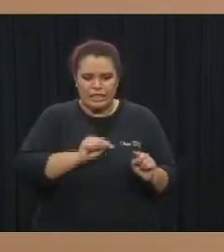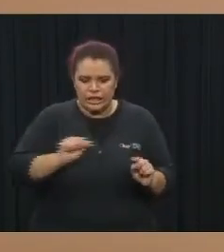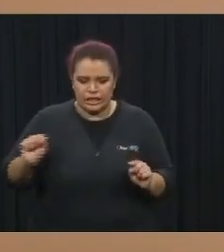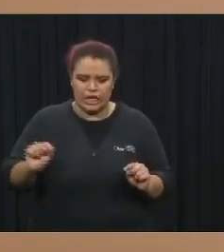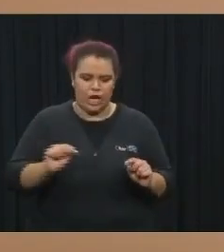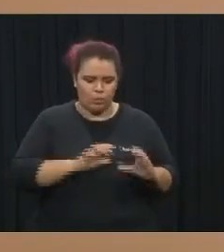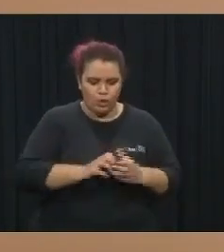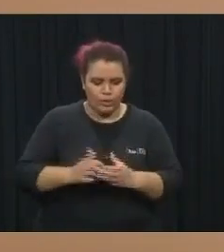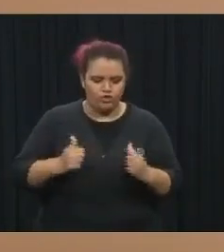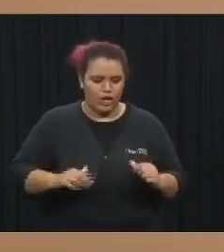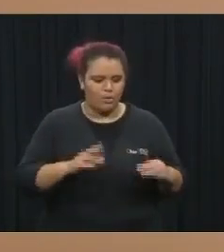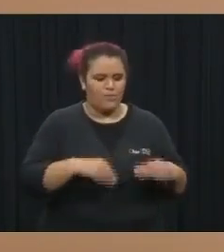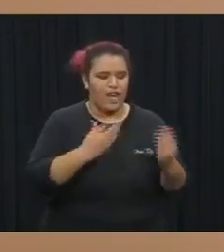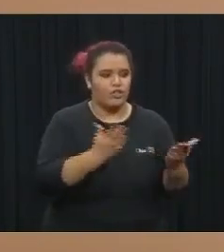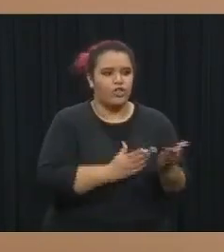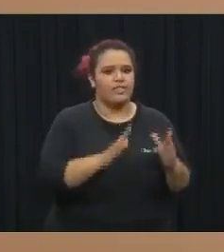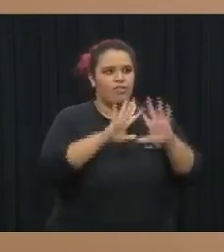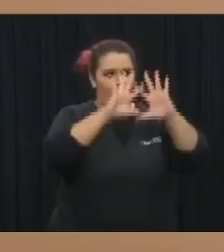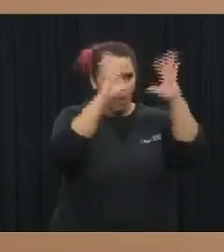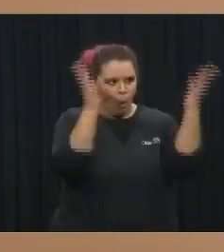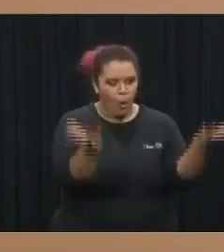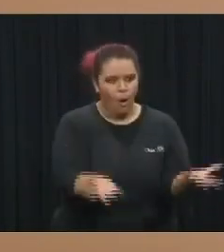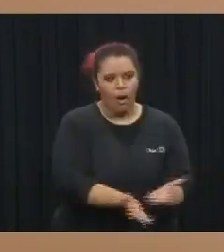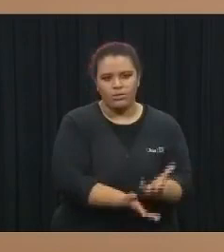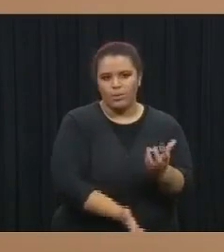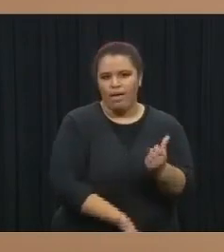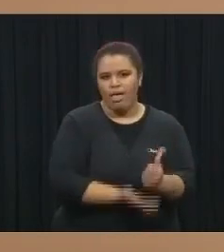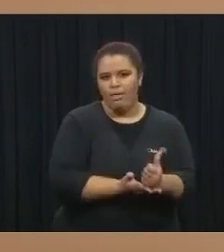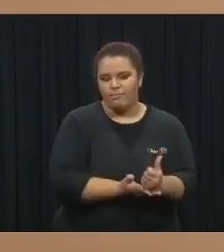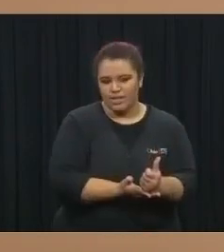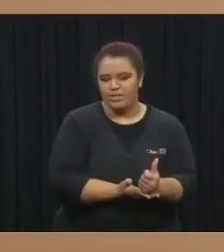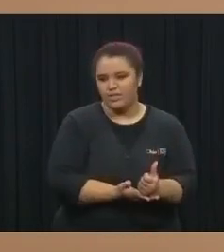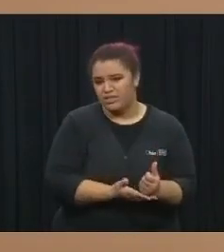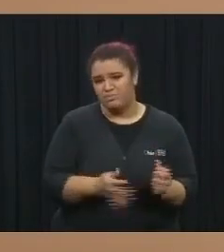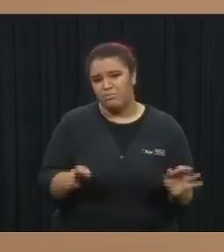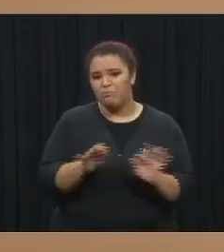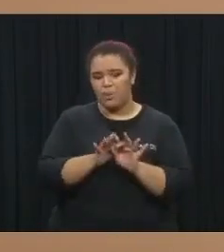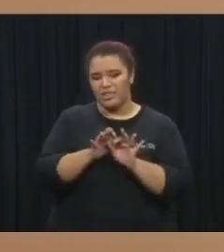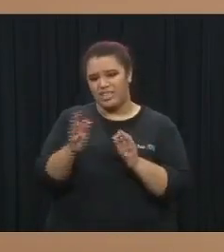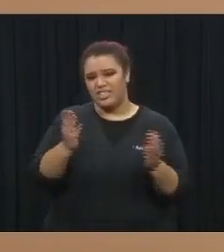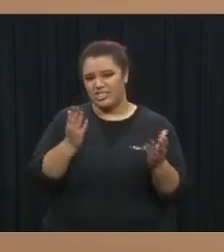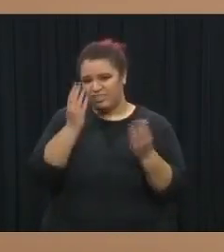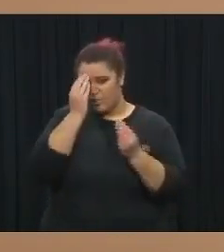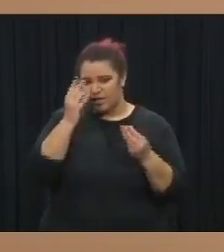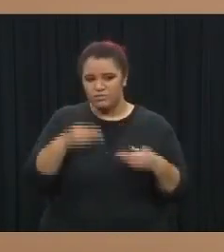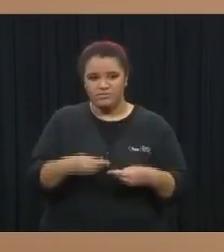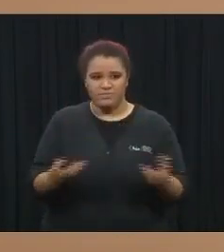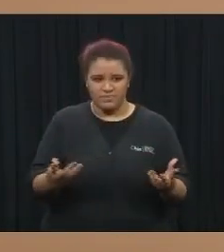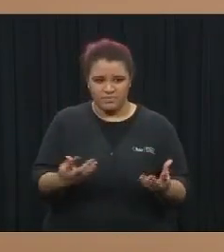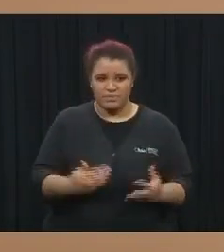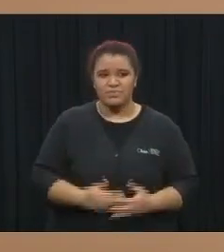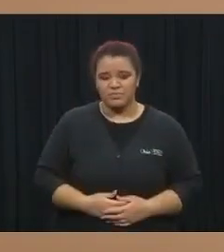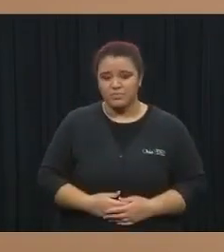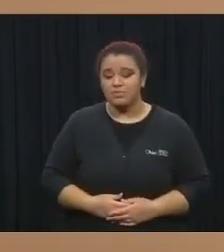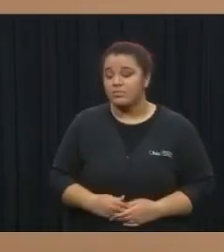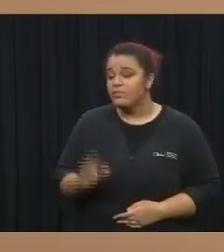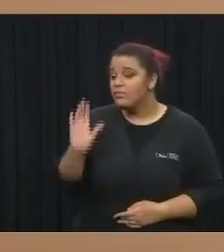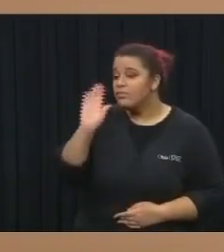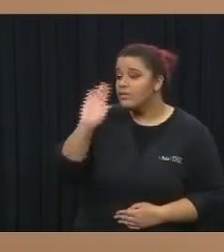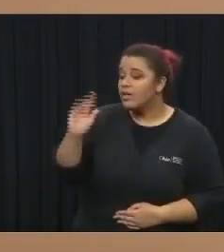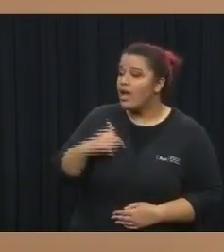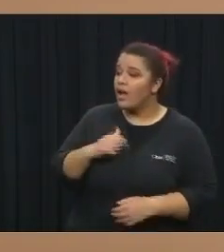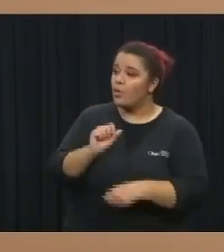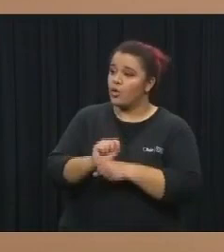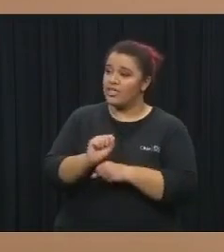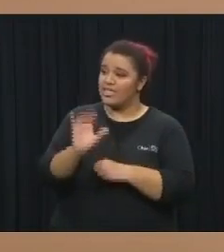help, and help us to get those messages out. Thank you. Hi, Jackie Borchert again from the Cincinnati Enquirer.